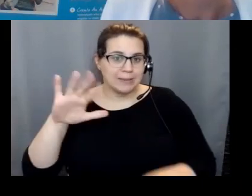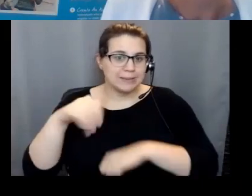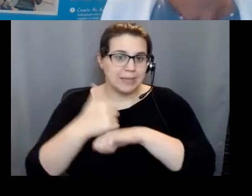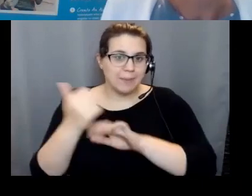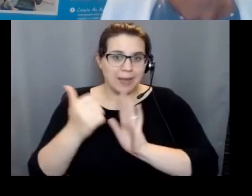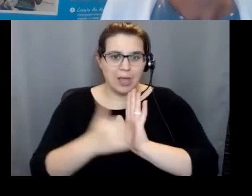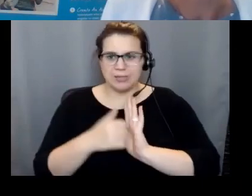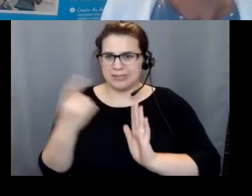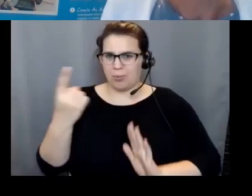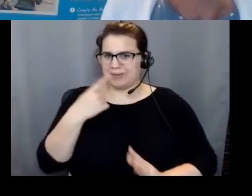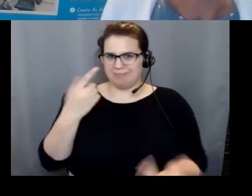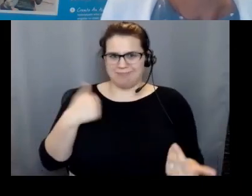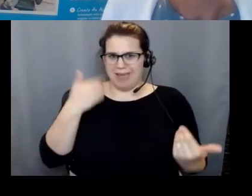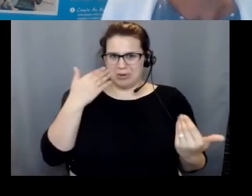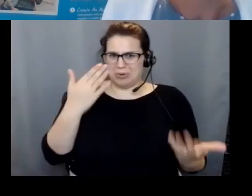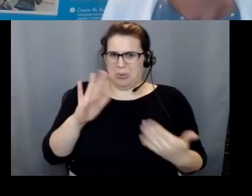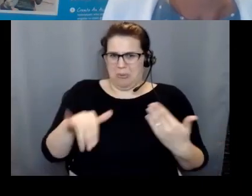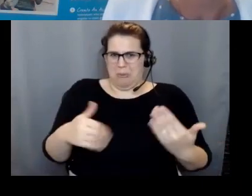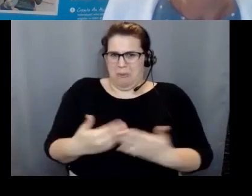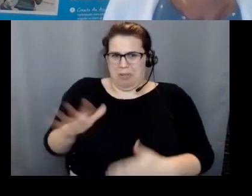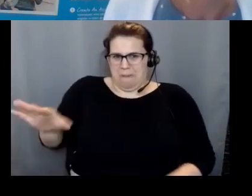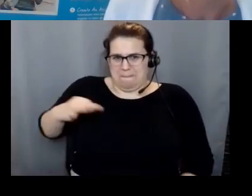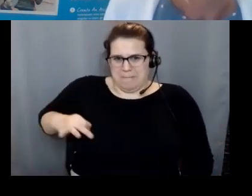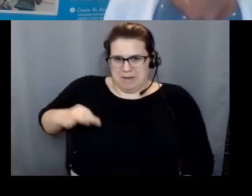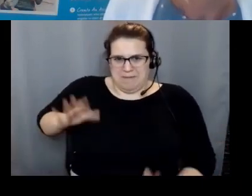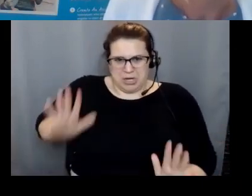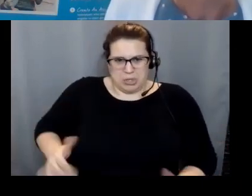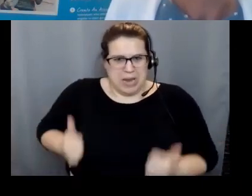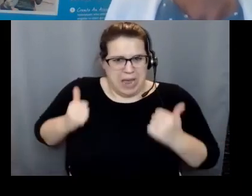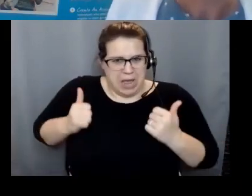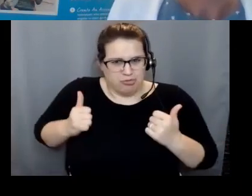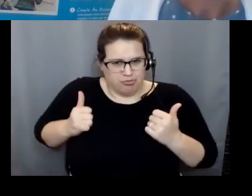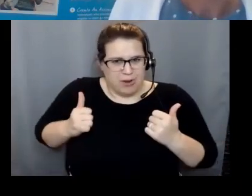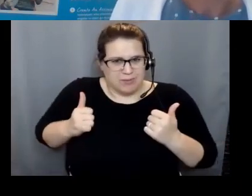not know all of the address the beneficiary has lived.